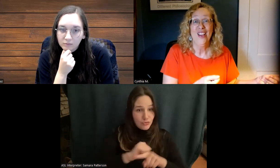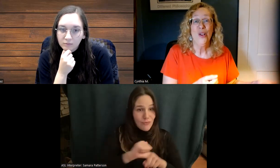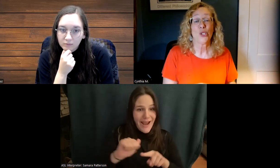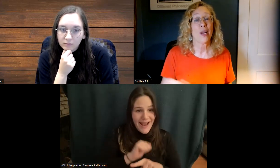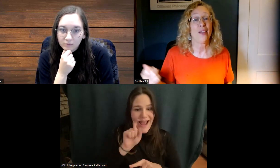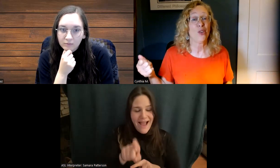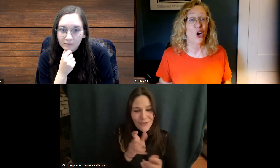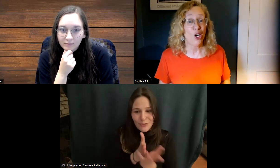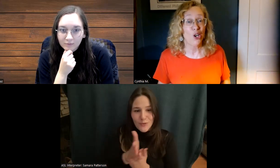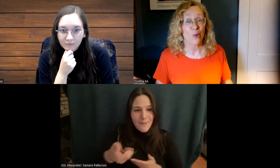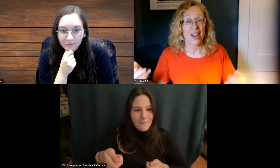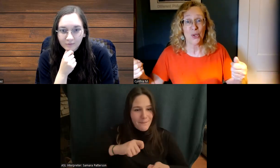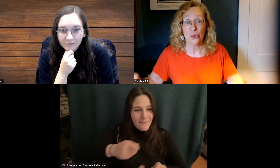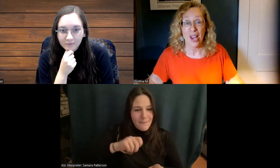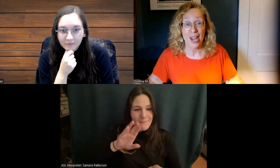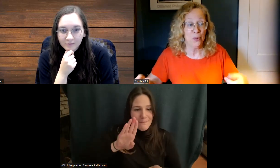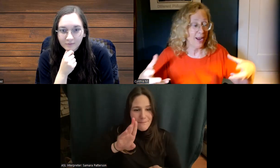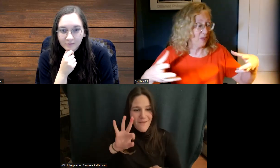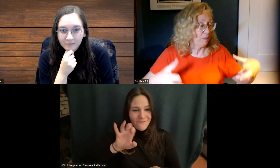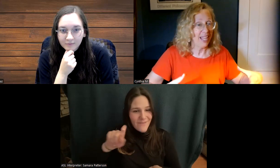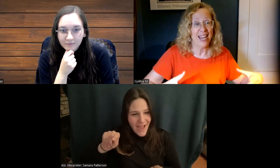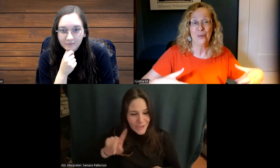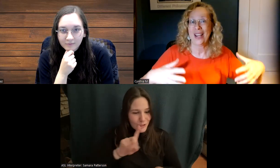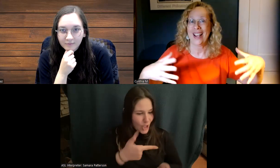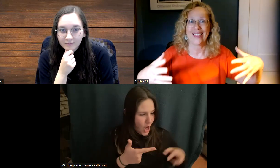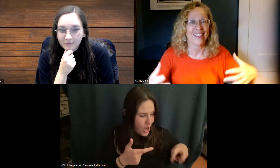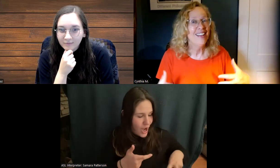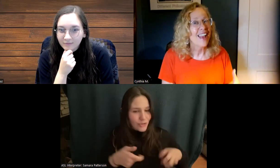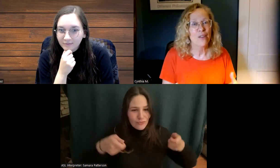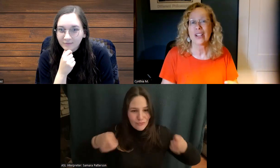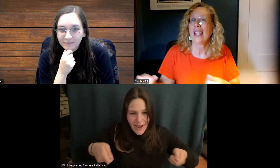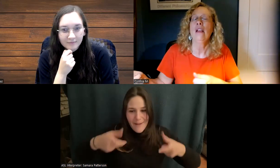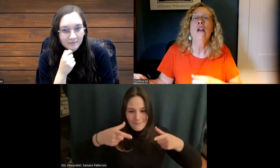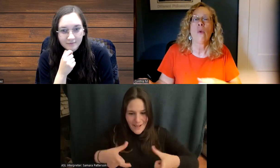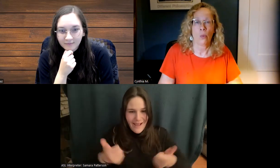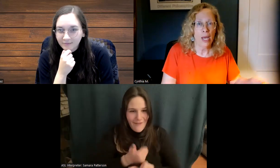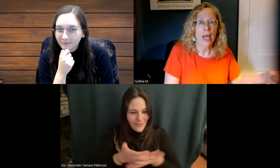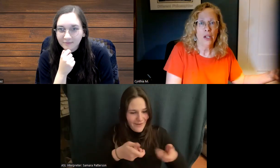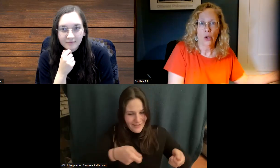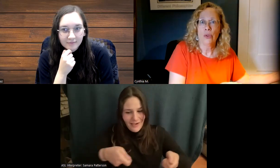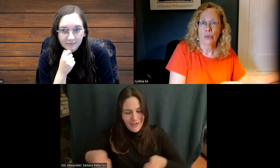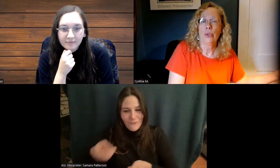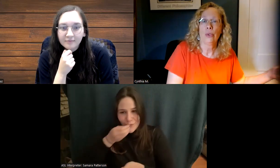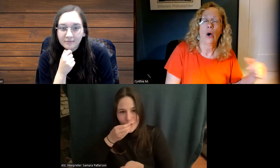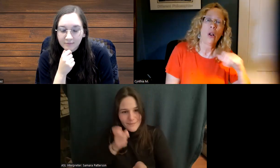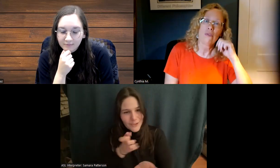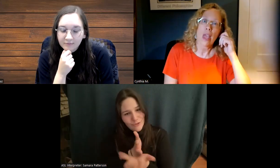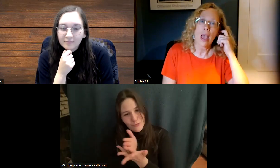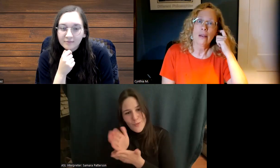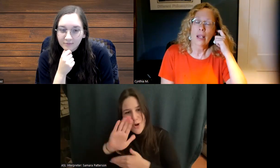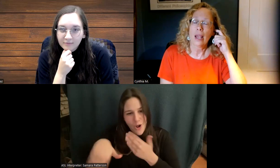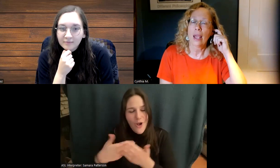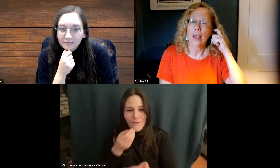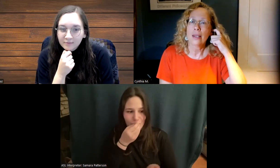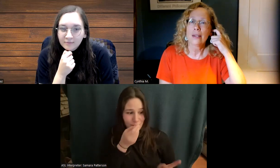buffet. So we had the dog, we had the tray, we had the plate, we had the everything, and we had to go through all of